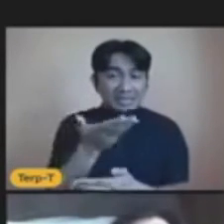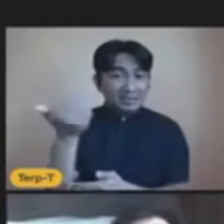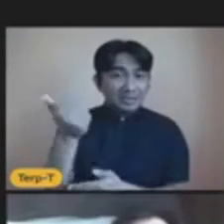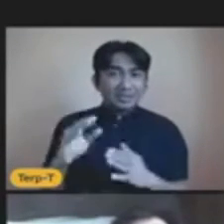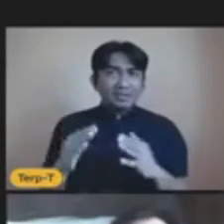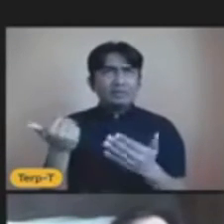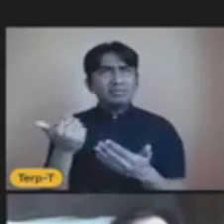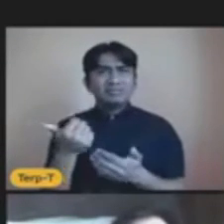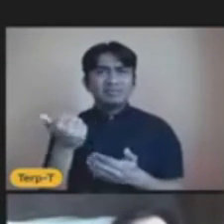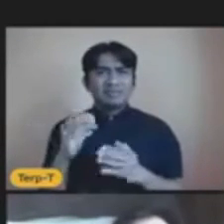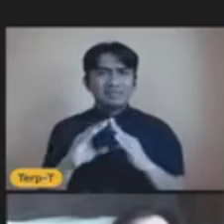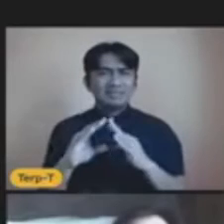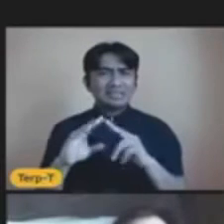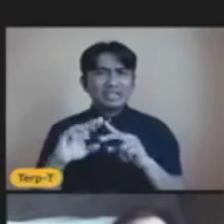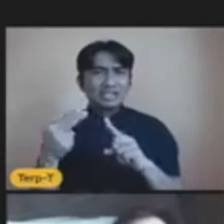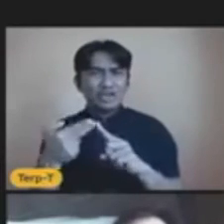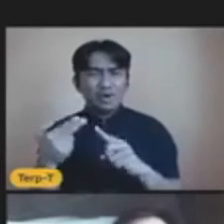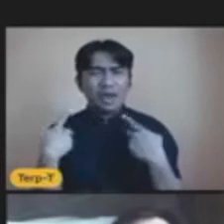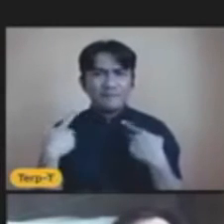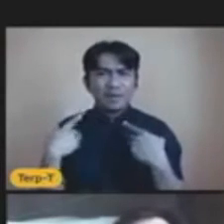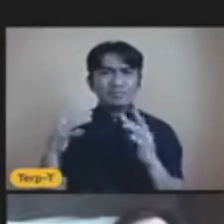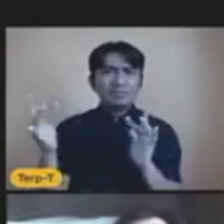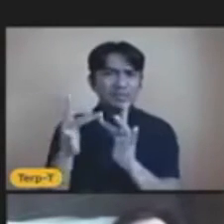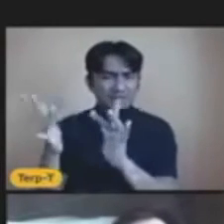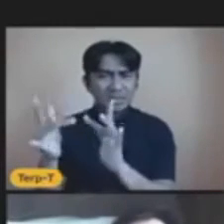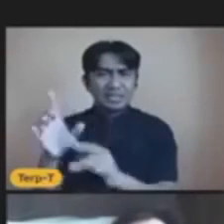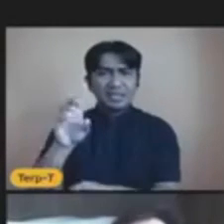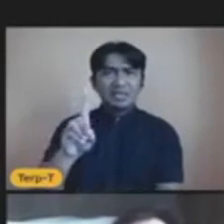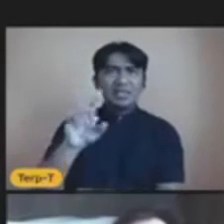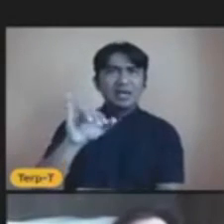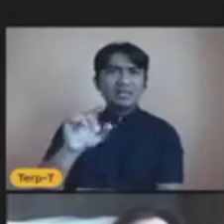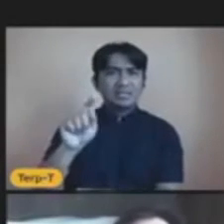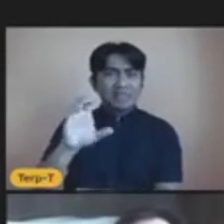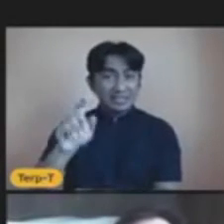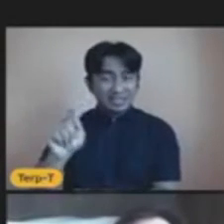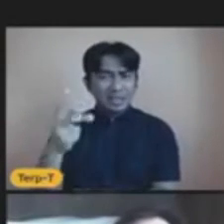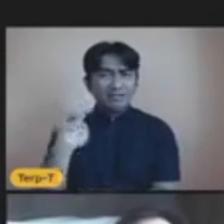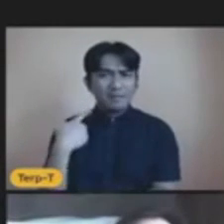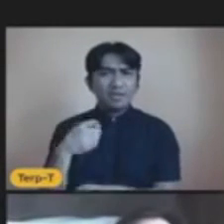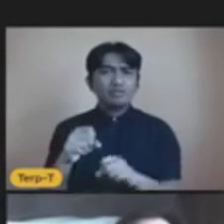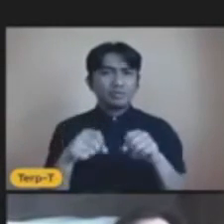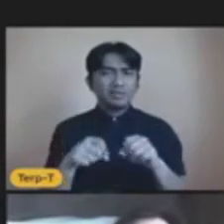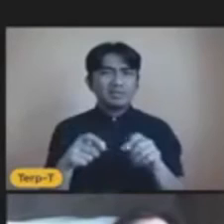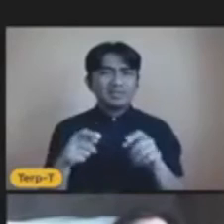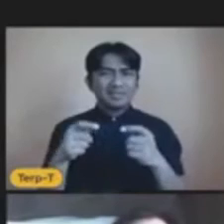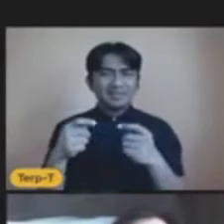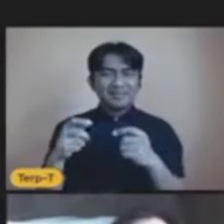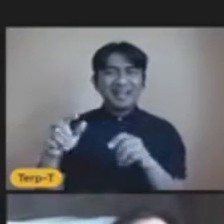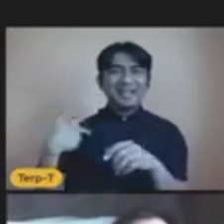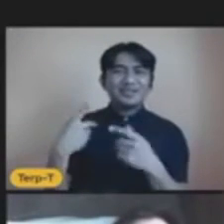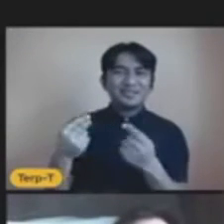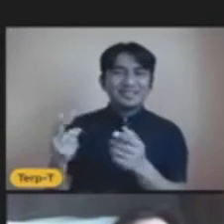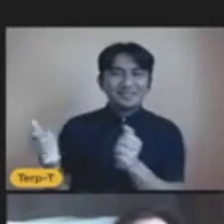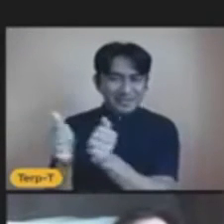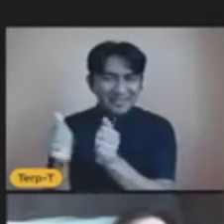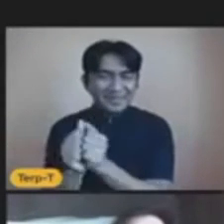yung DICT. So, pag wala pa sa inyo, makipag-pen-pal po tayo sa Presidential Complaint Center